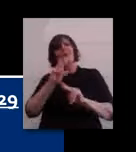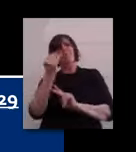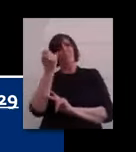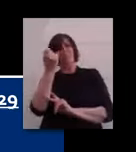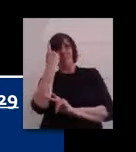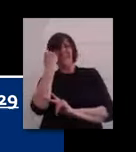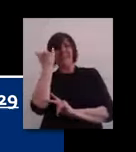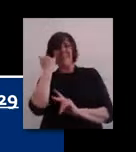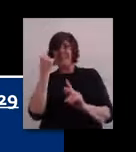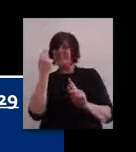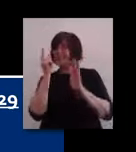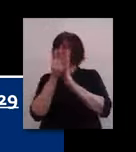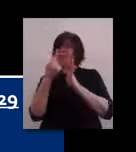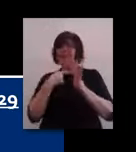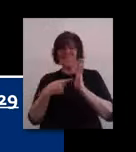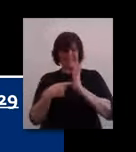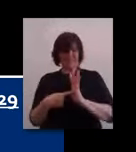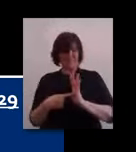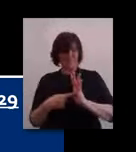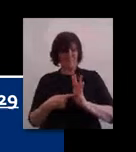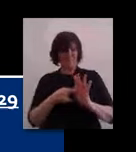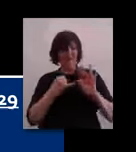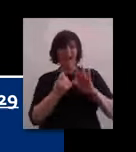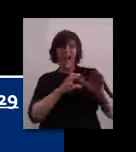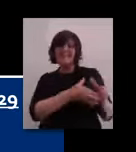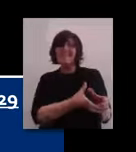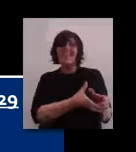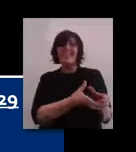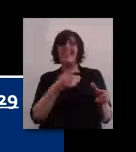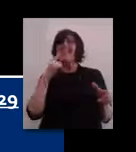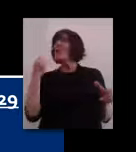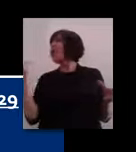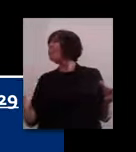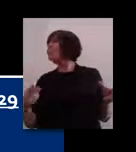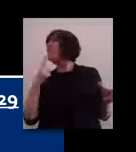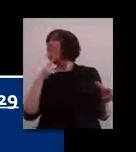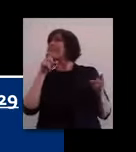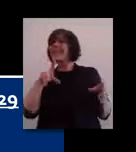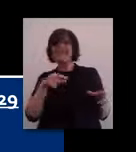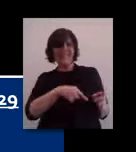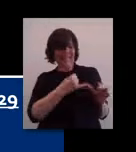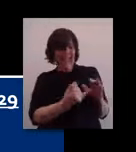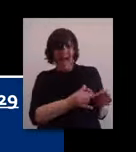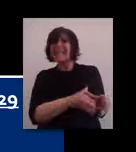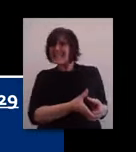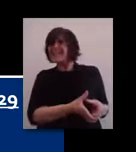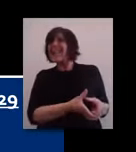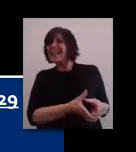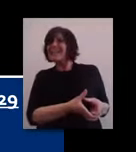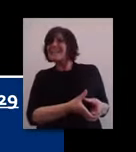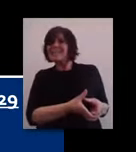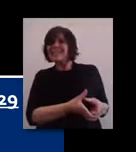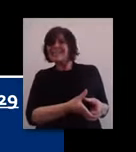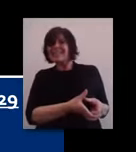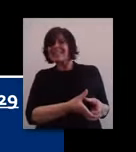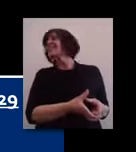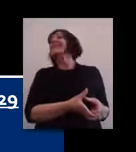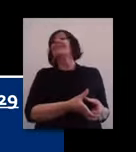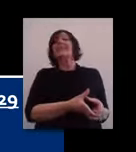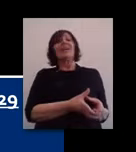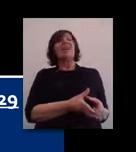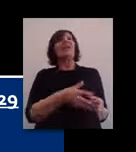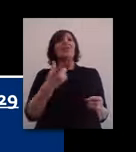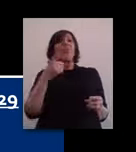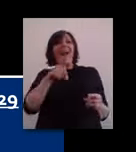you get approved for testing, you're getting an isolation order from Dr. Burstein and the Department of Health saying you got to stay in